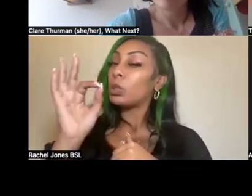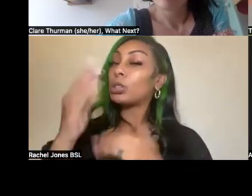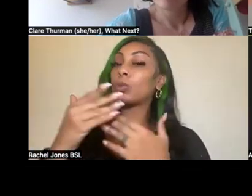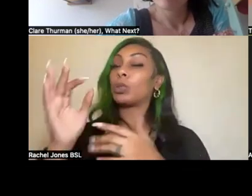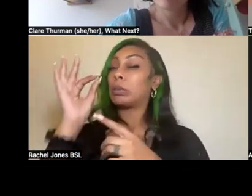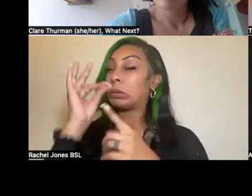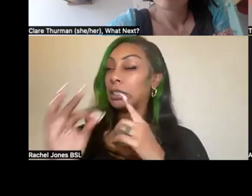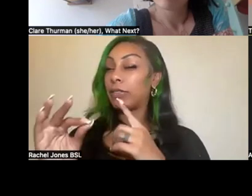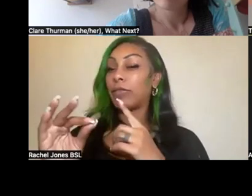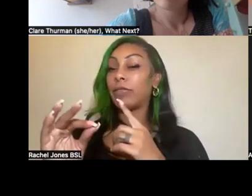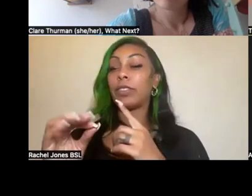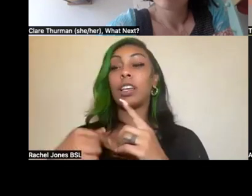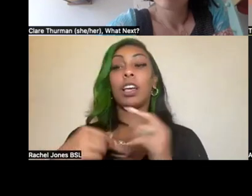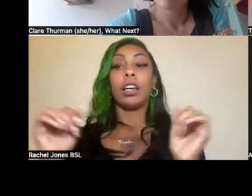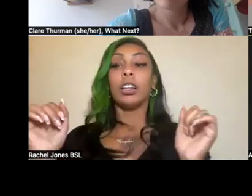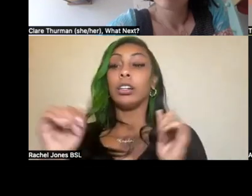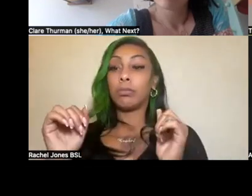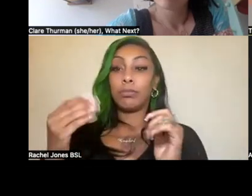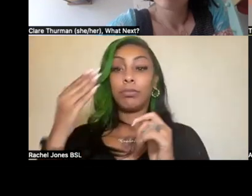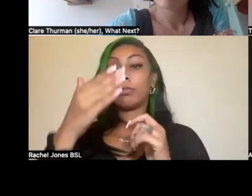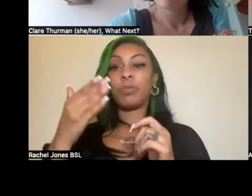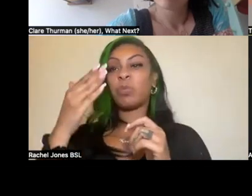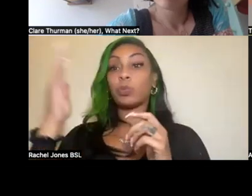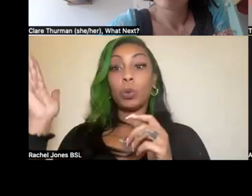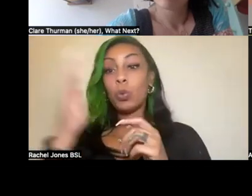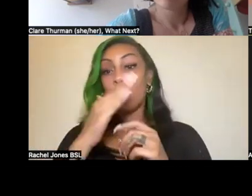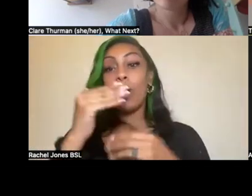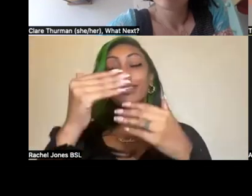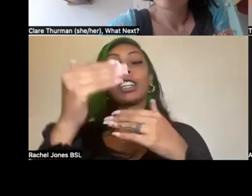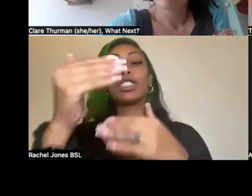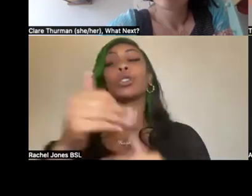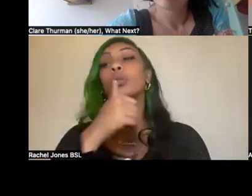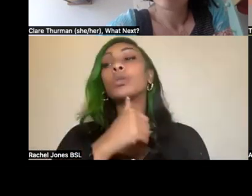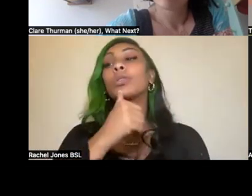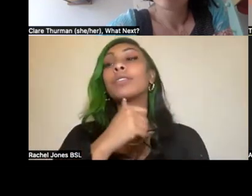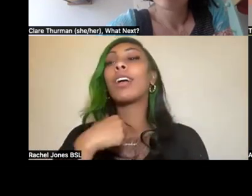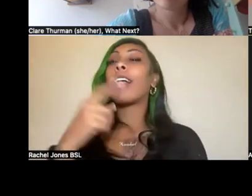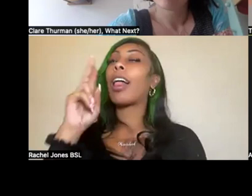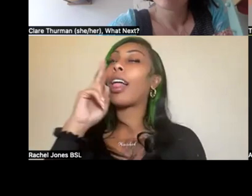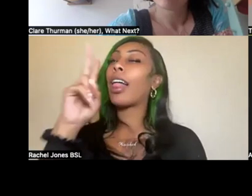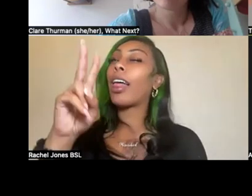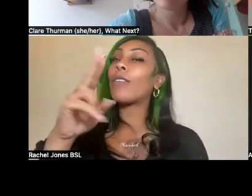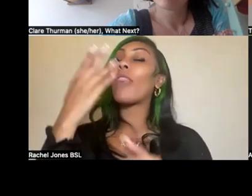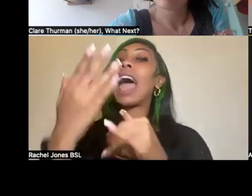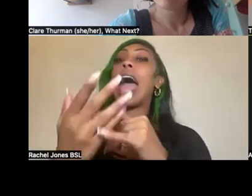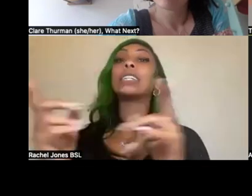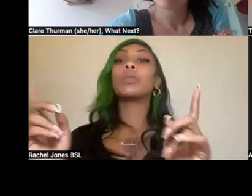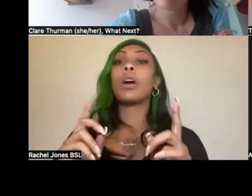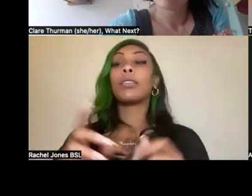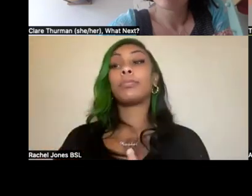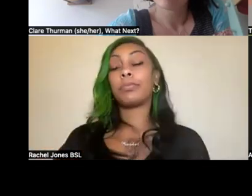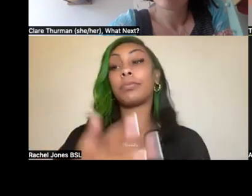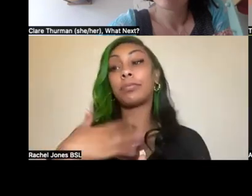to attend all your sessions, so I just thought it'd be quite useful to come to this roundup. My question is